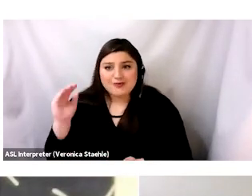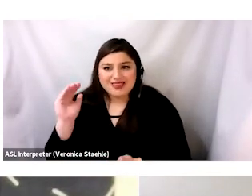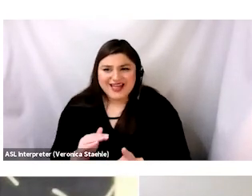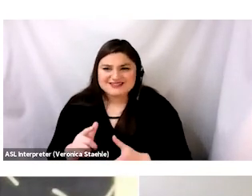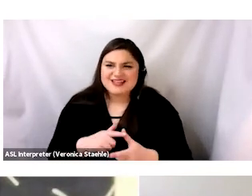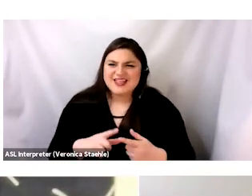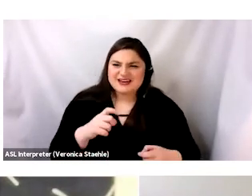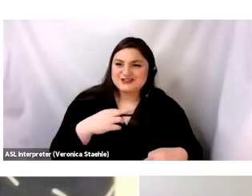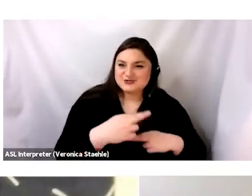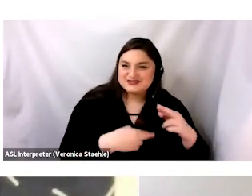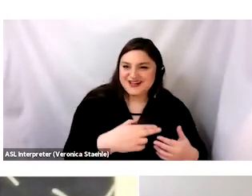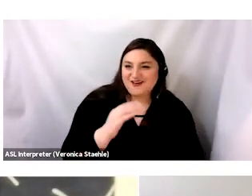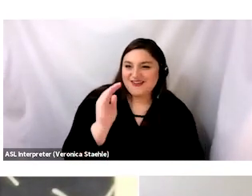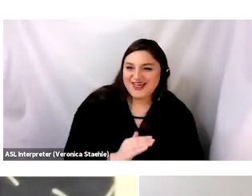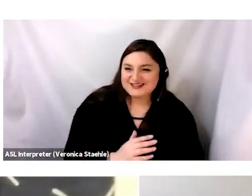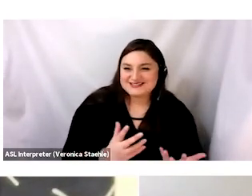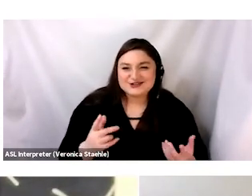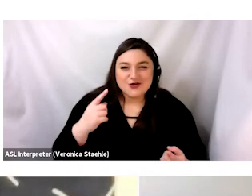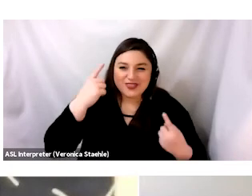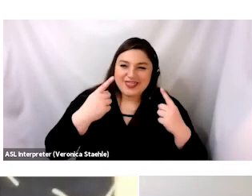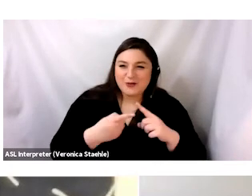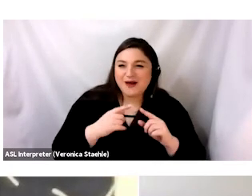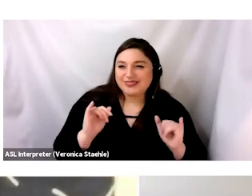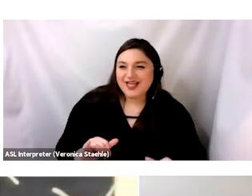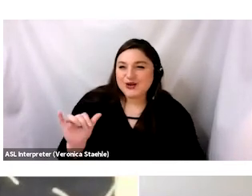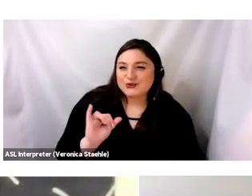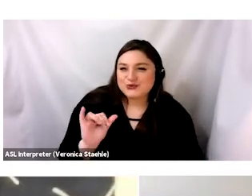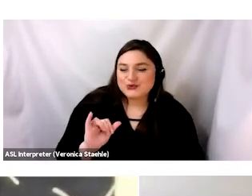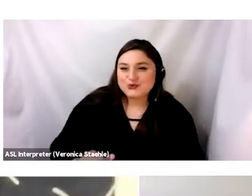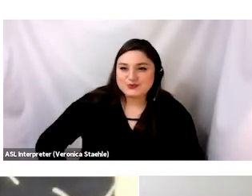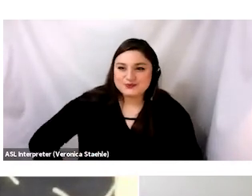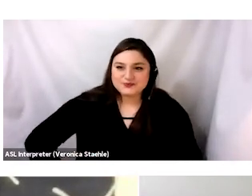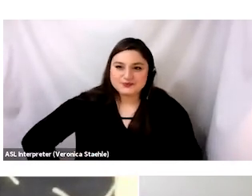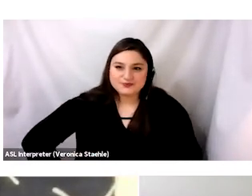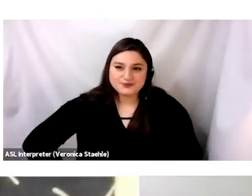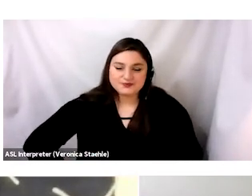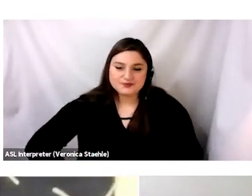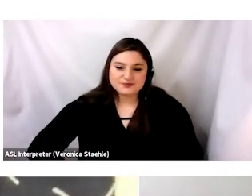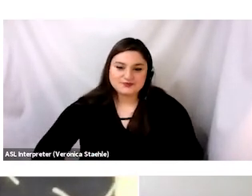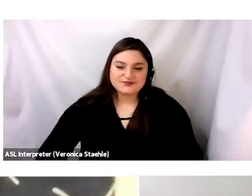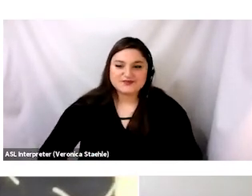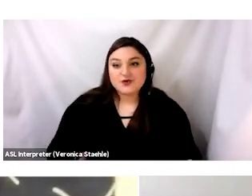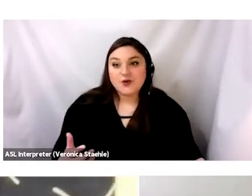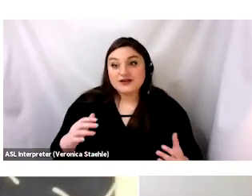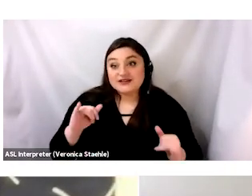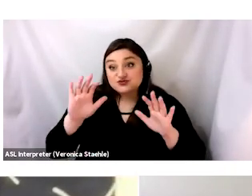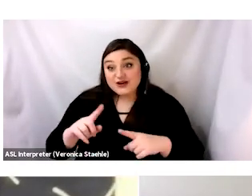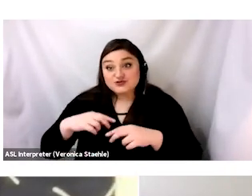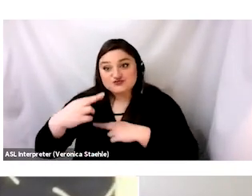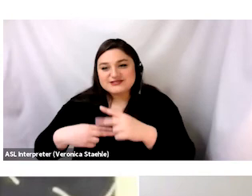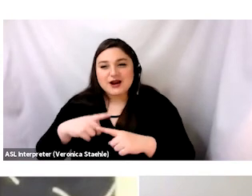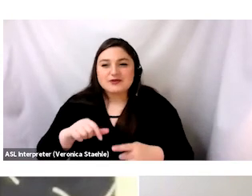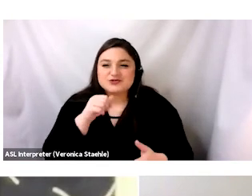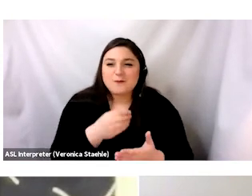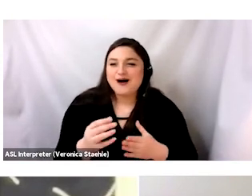these like these programs as much, right? So I think, like I said, they are great, but also let's not